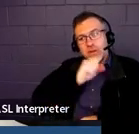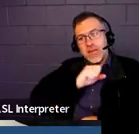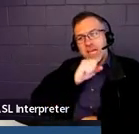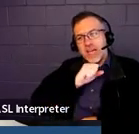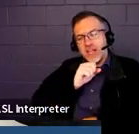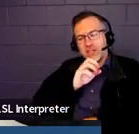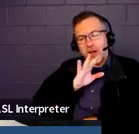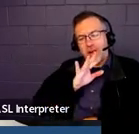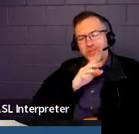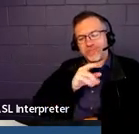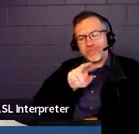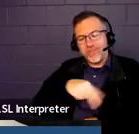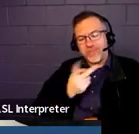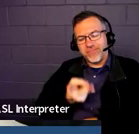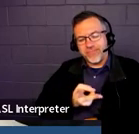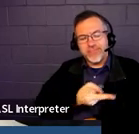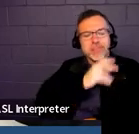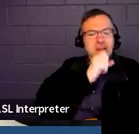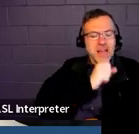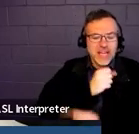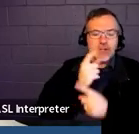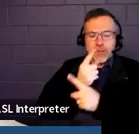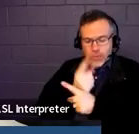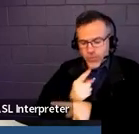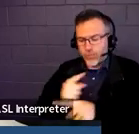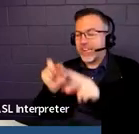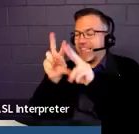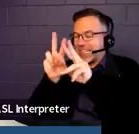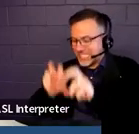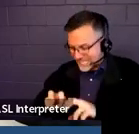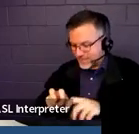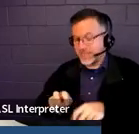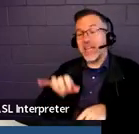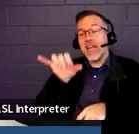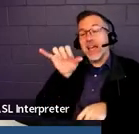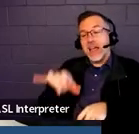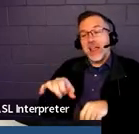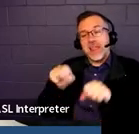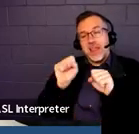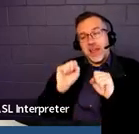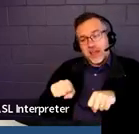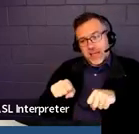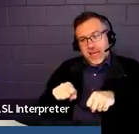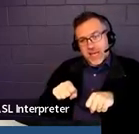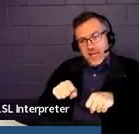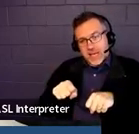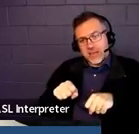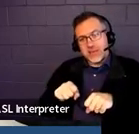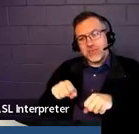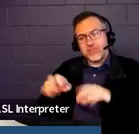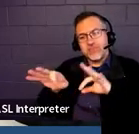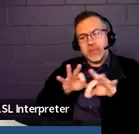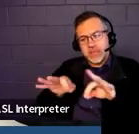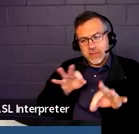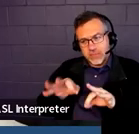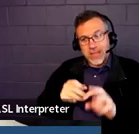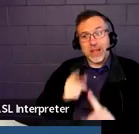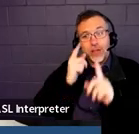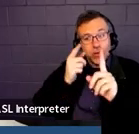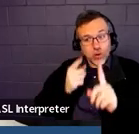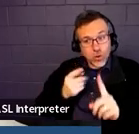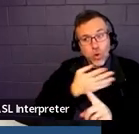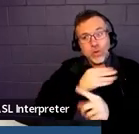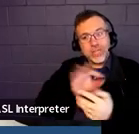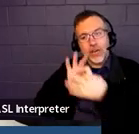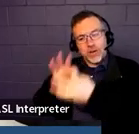age-appropriate assessments that can speak to the determination of the goals and the related academic